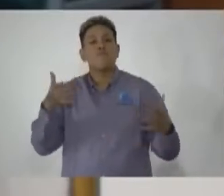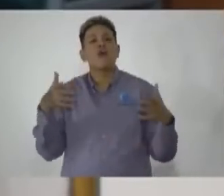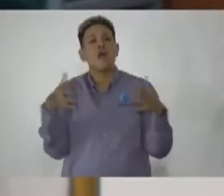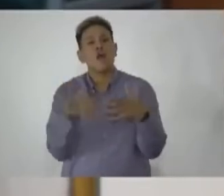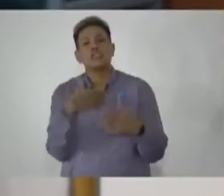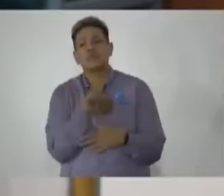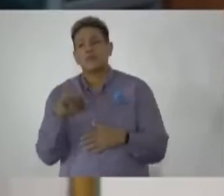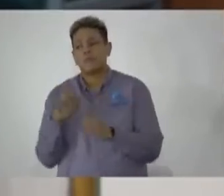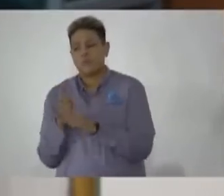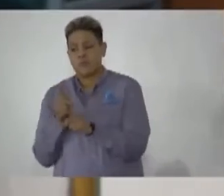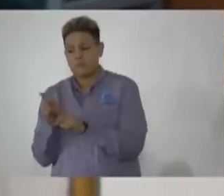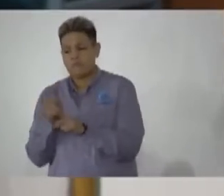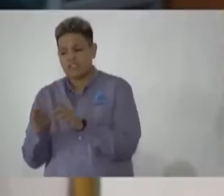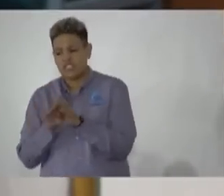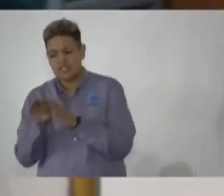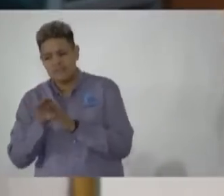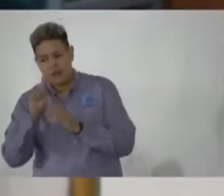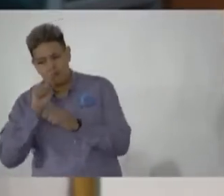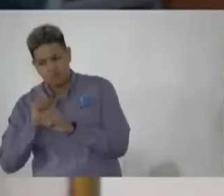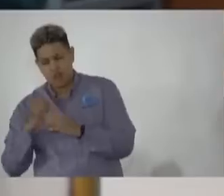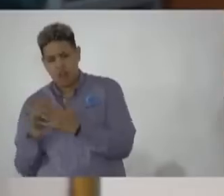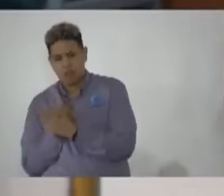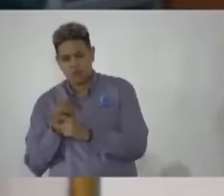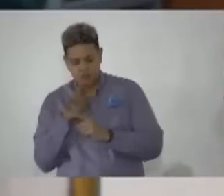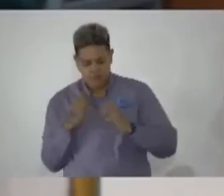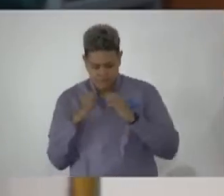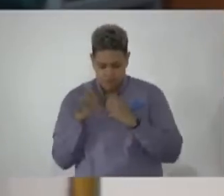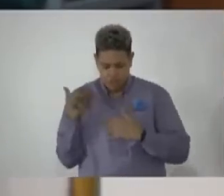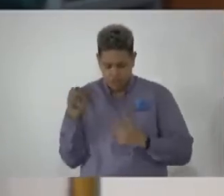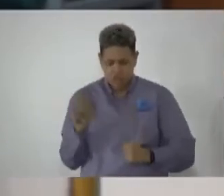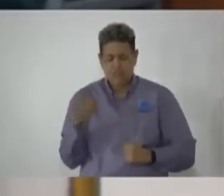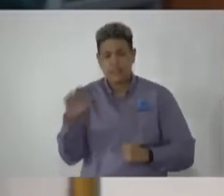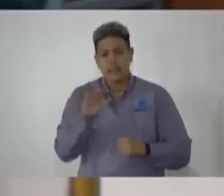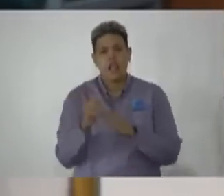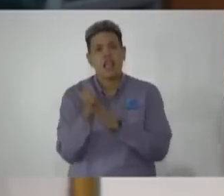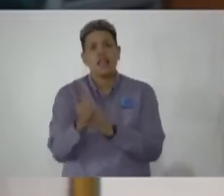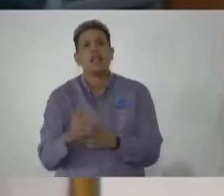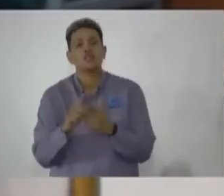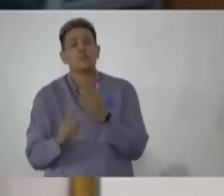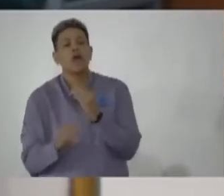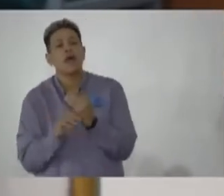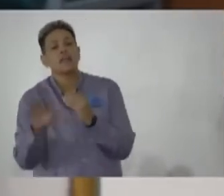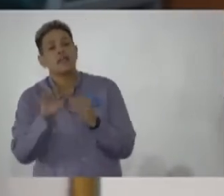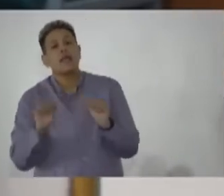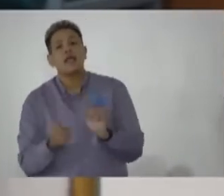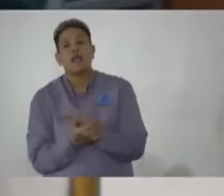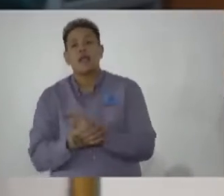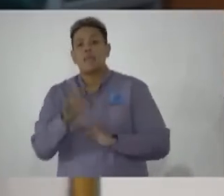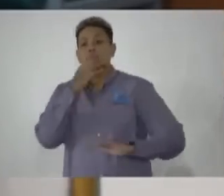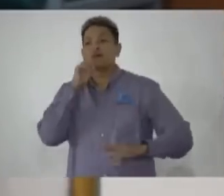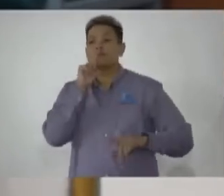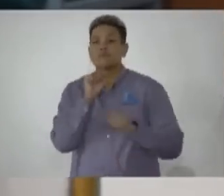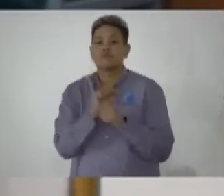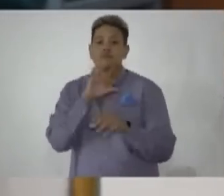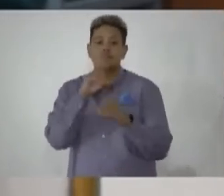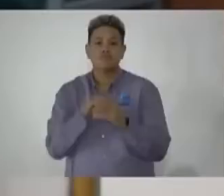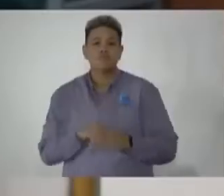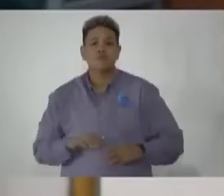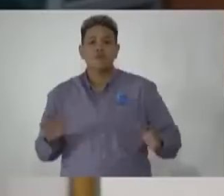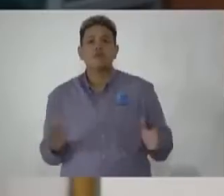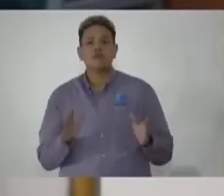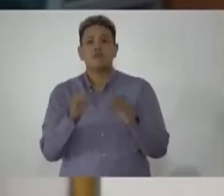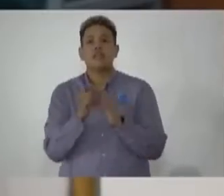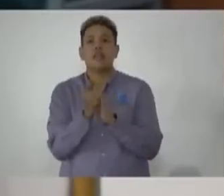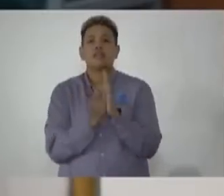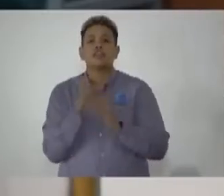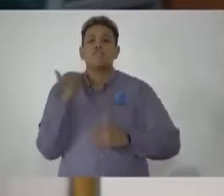members with professional development opportunities to further strengthen their leadership and their capacities to participate in the legislative